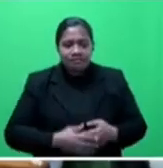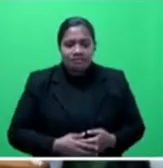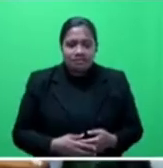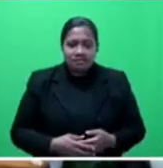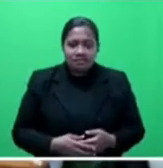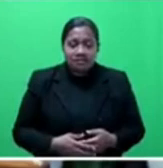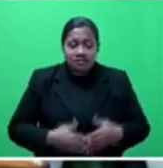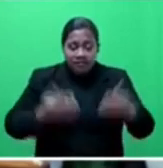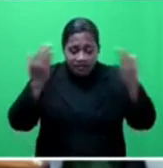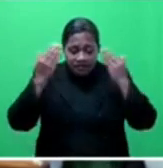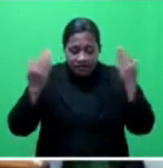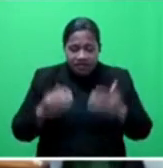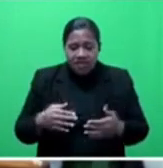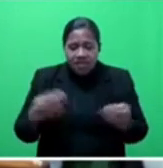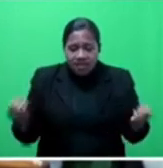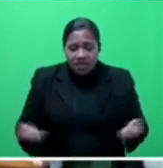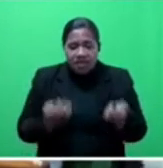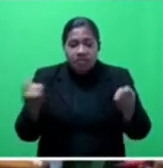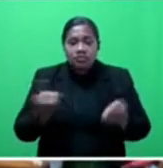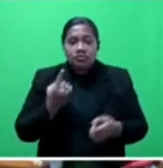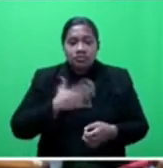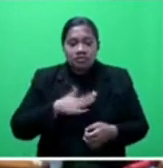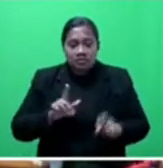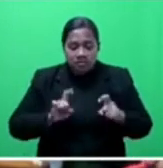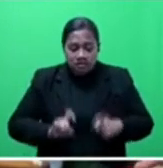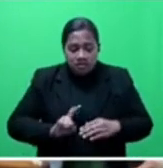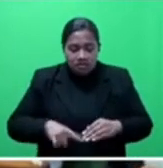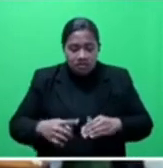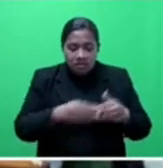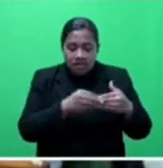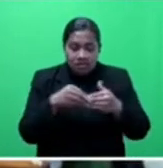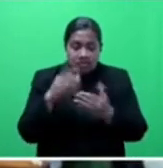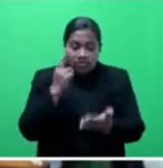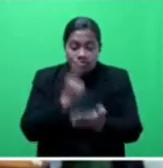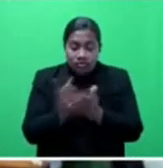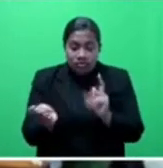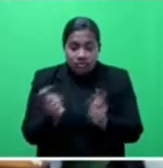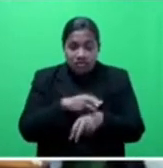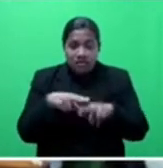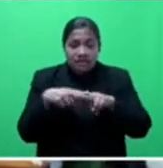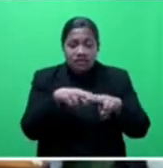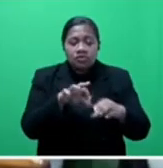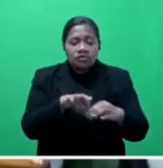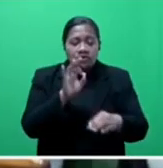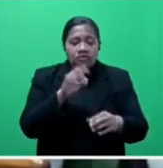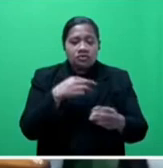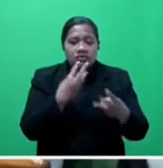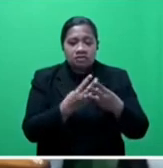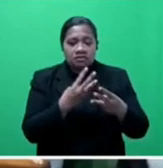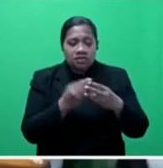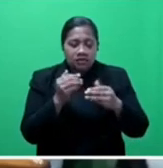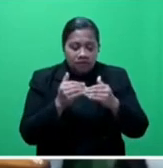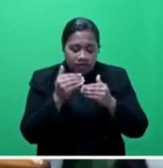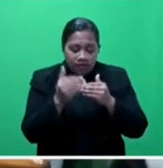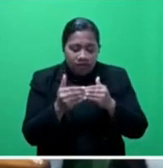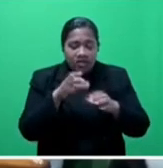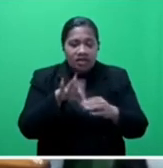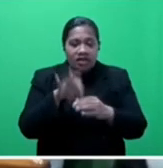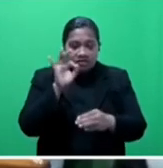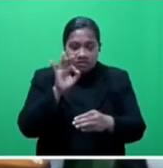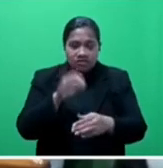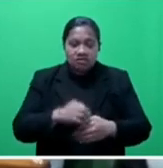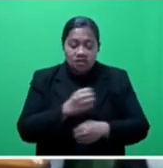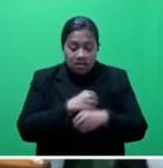encourage those who want stable leadership and real change in Fiji to vote SODELPA in the coming elections. Our people